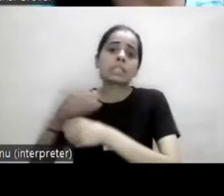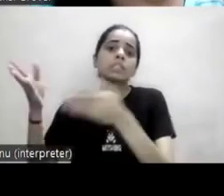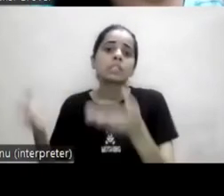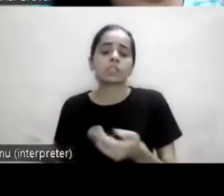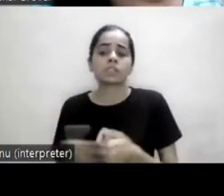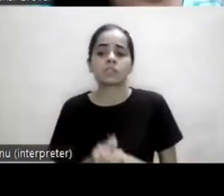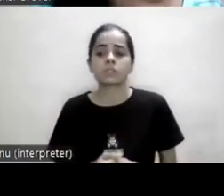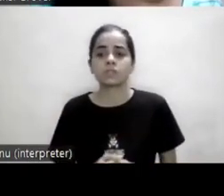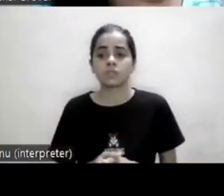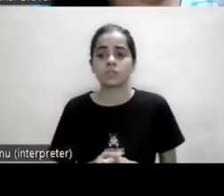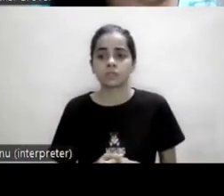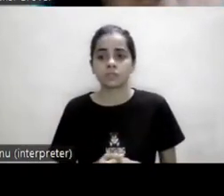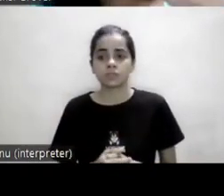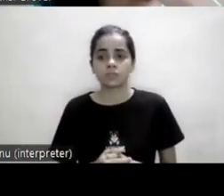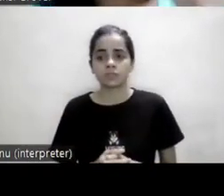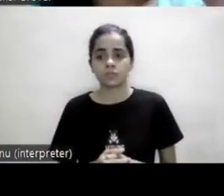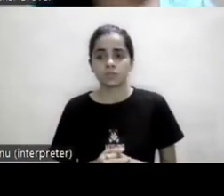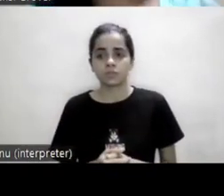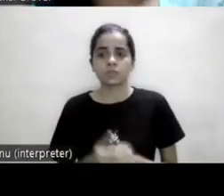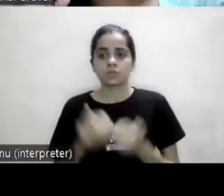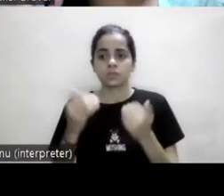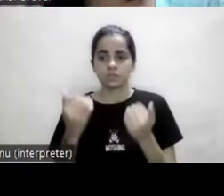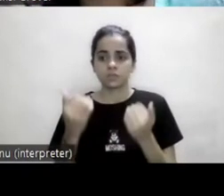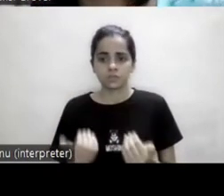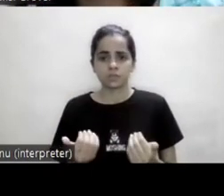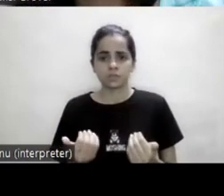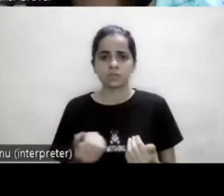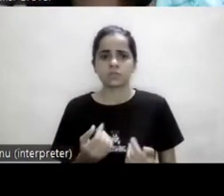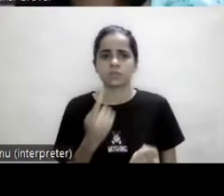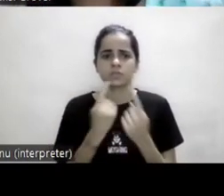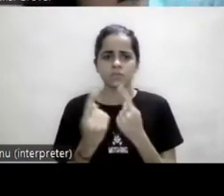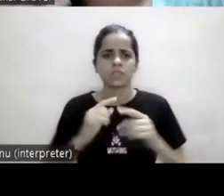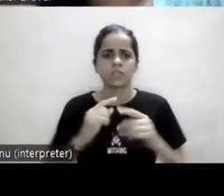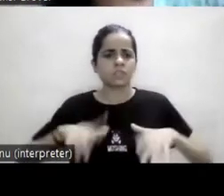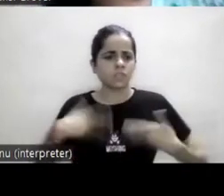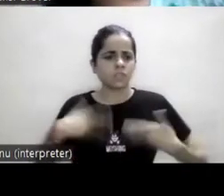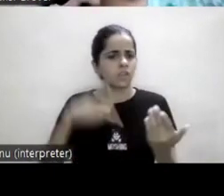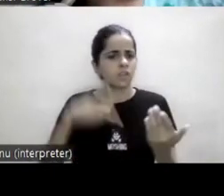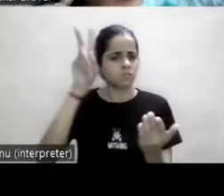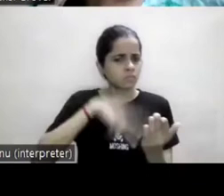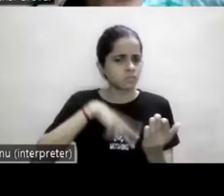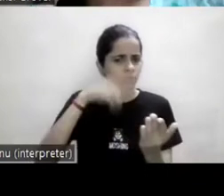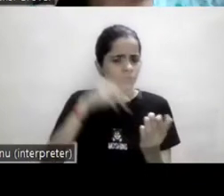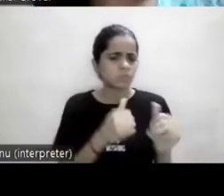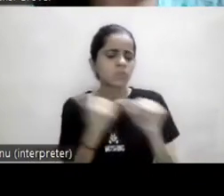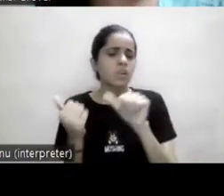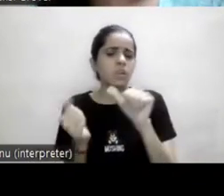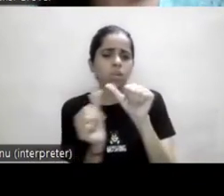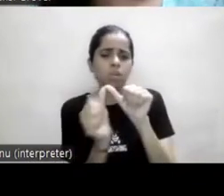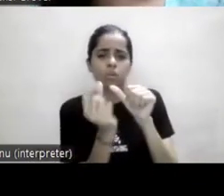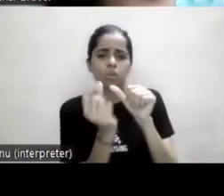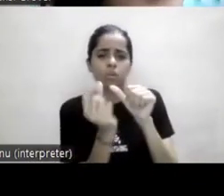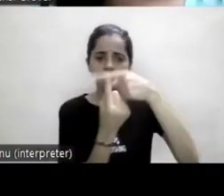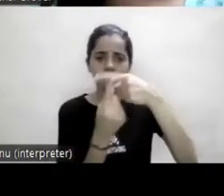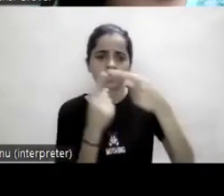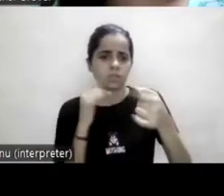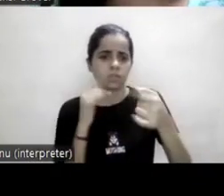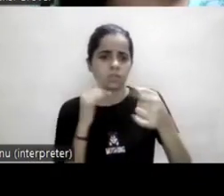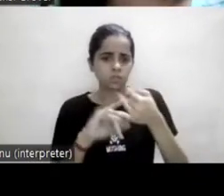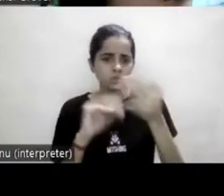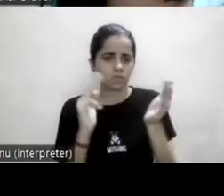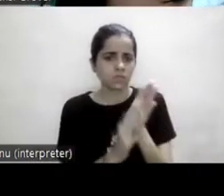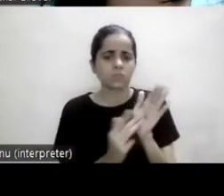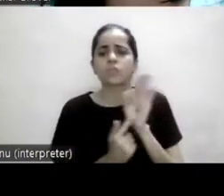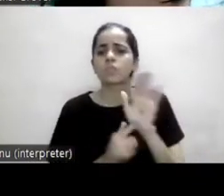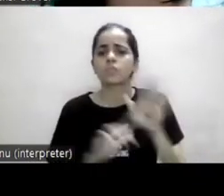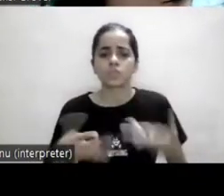abnormality, right? Now, when we talk about how do you represent autism, there's this writer called Stuart